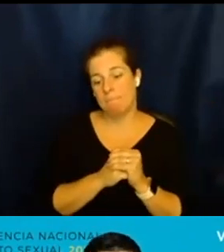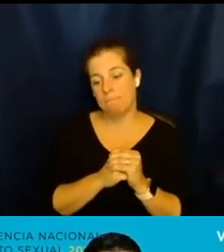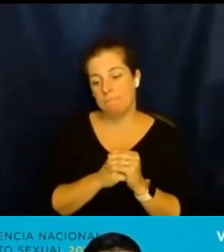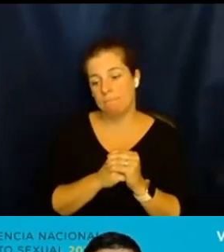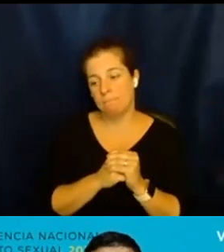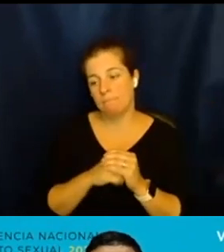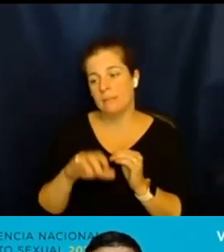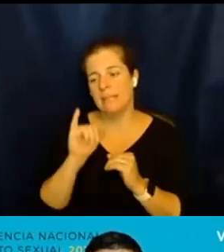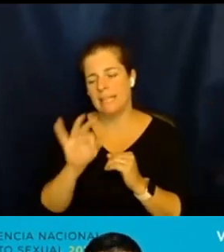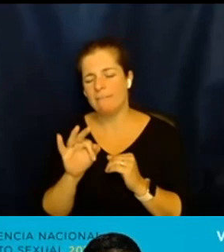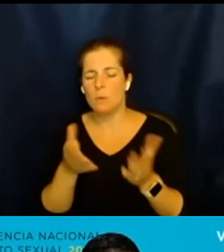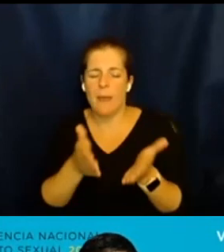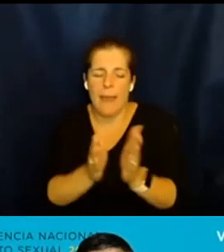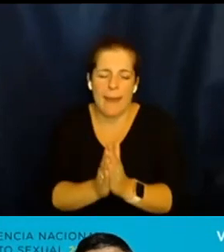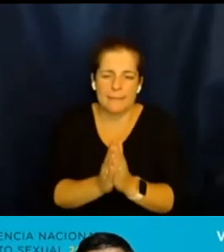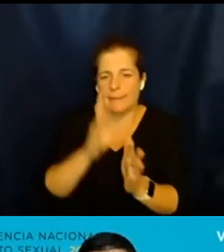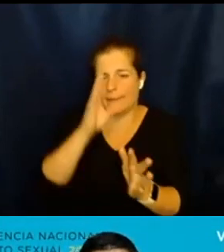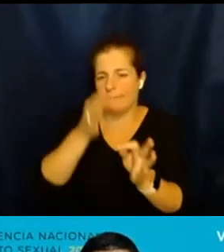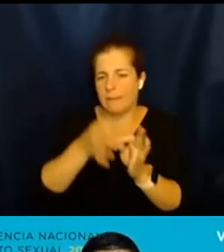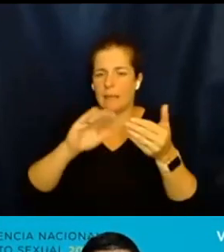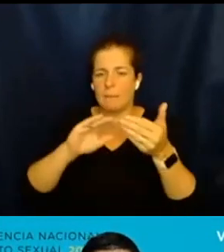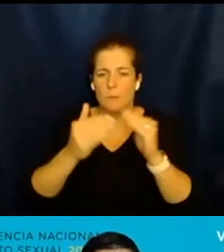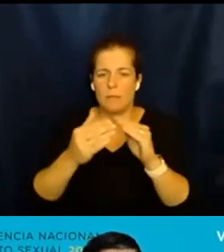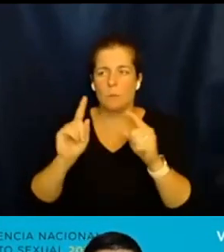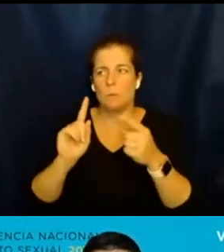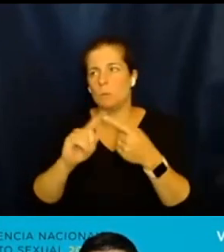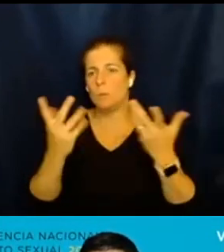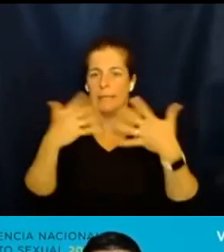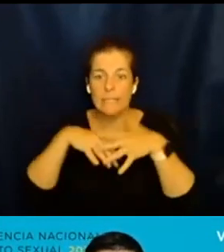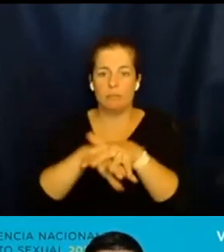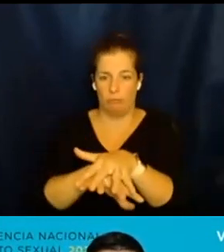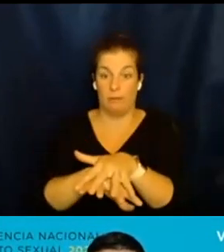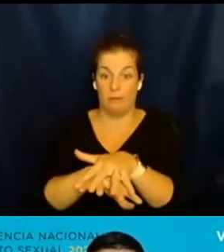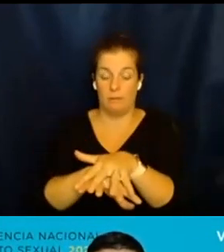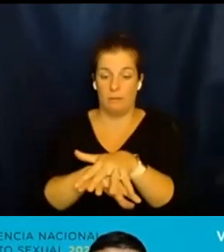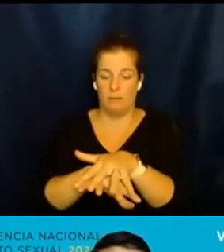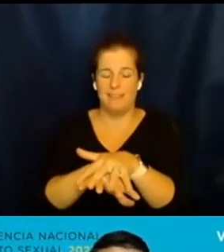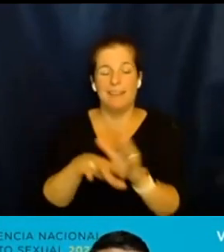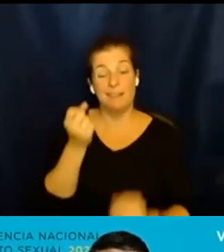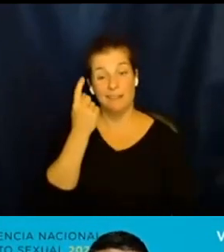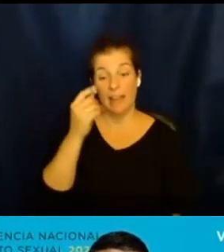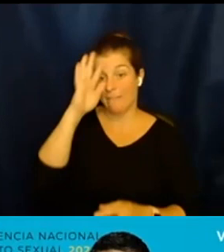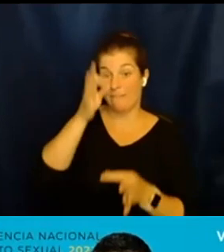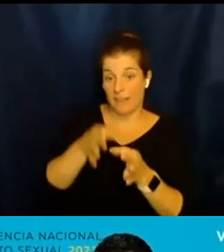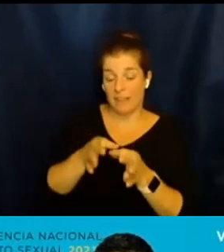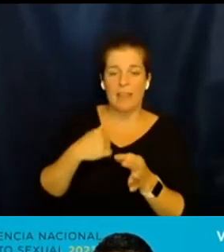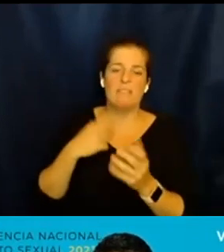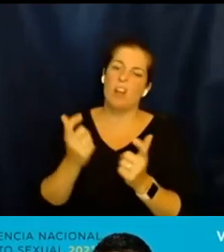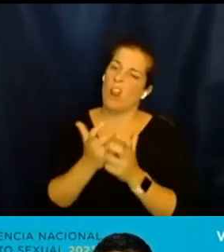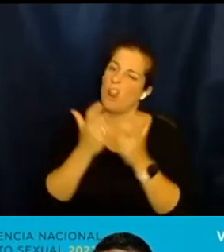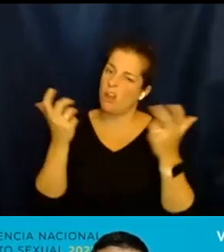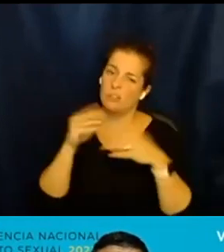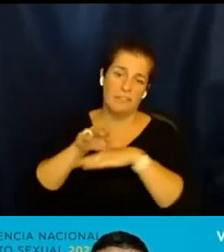community, and that is because faith has a large influence in any community, regardless of the